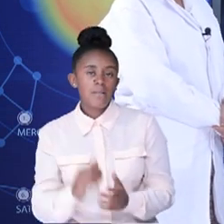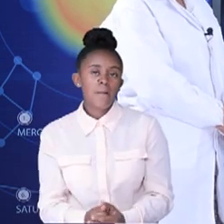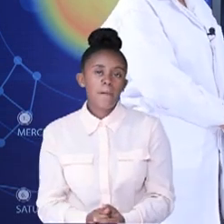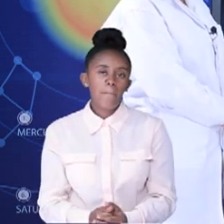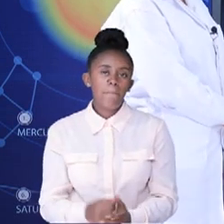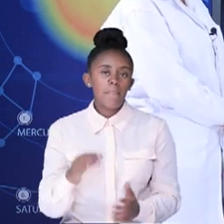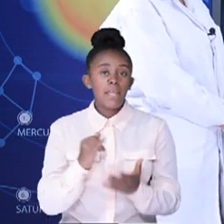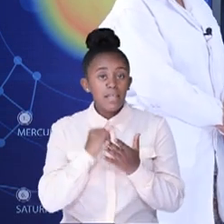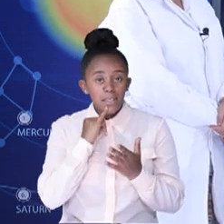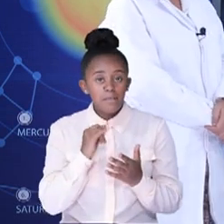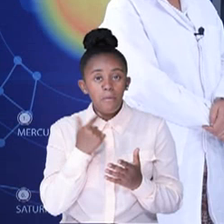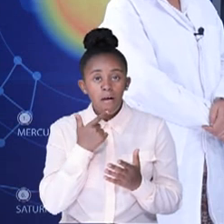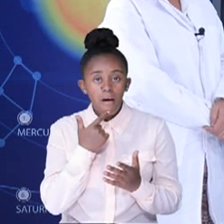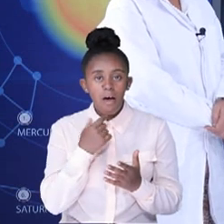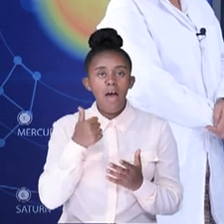And it is